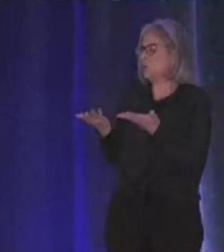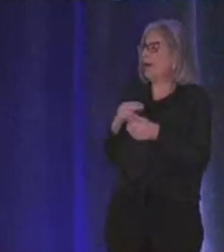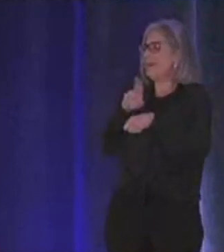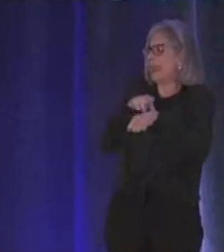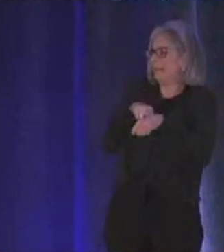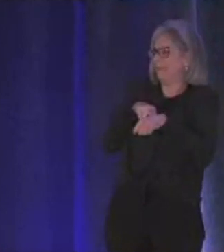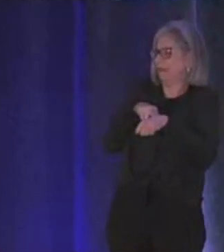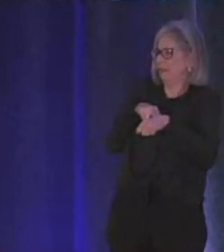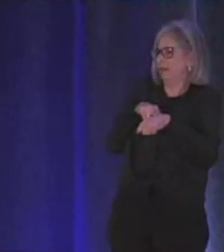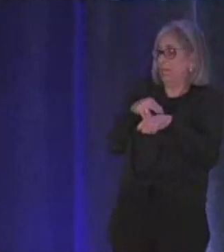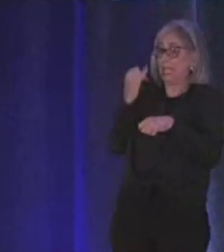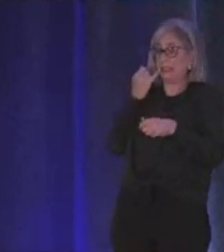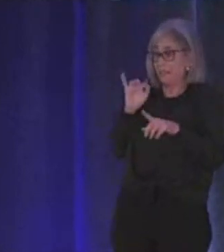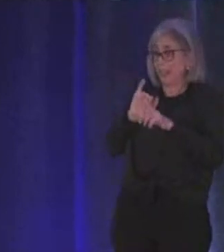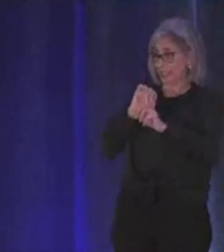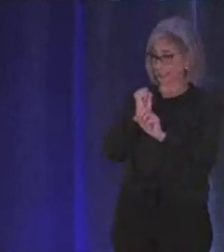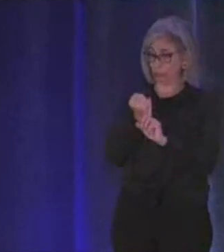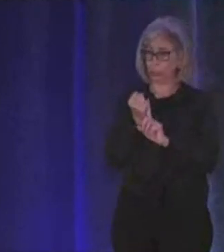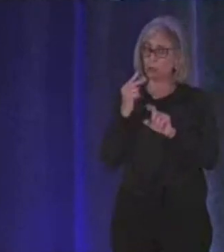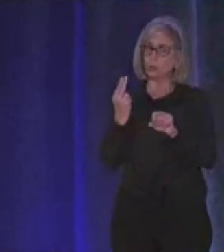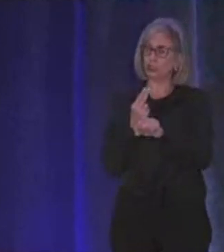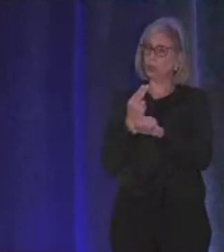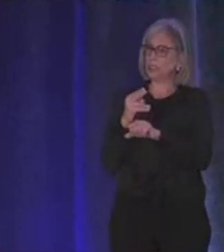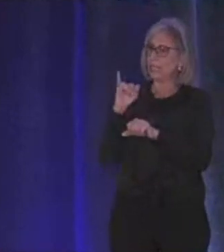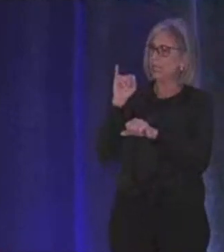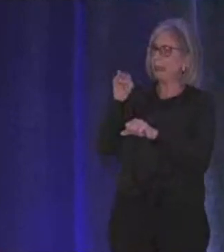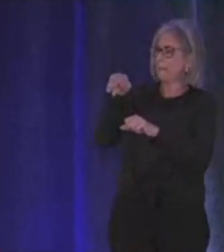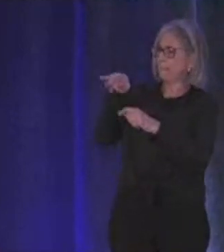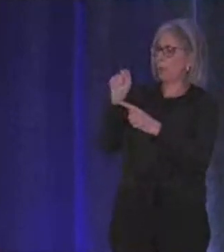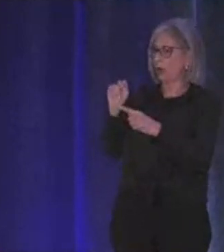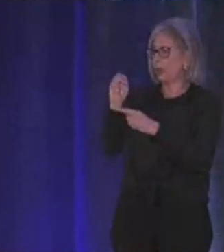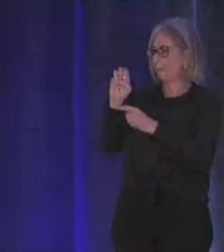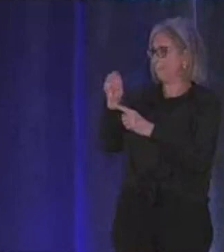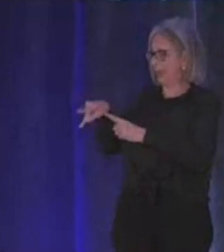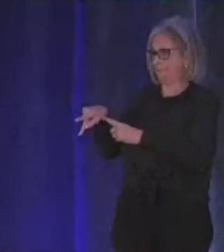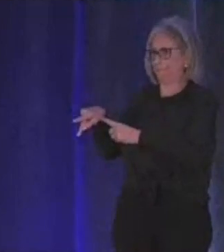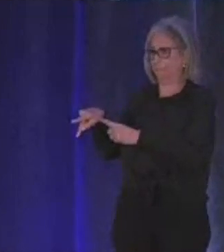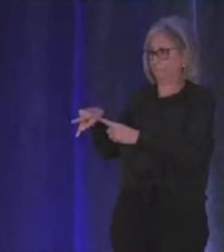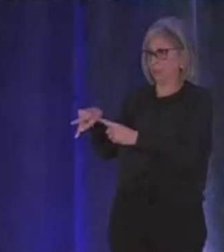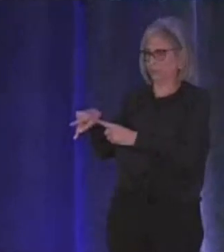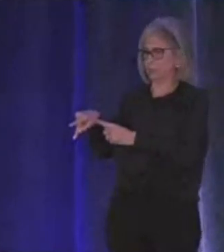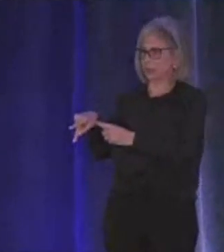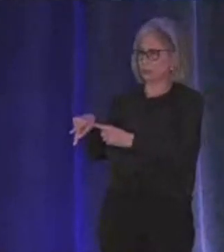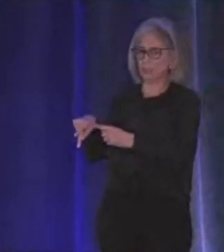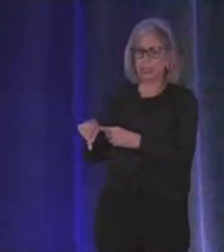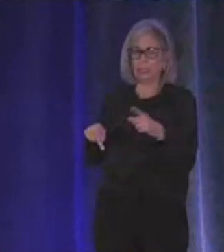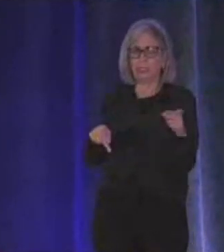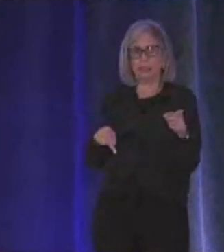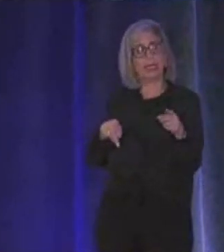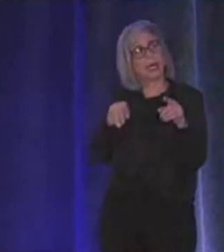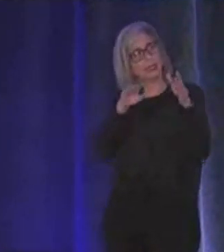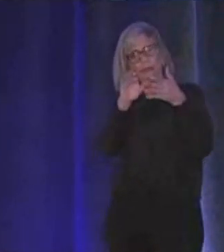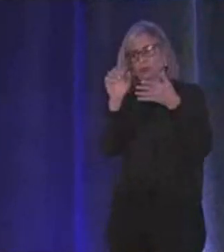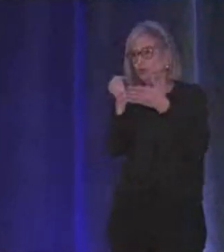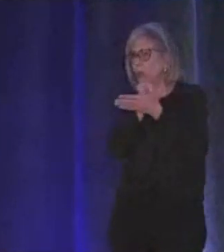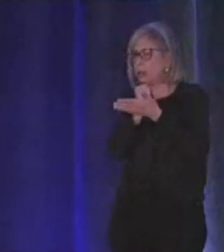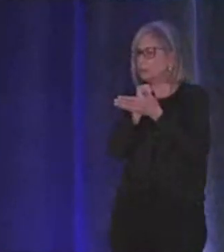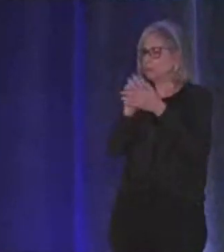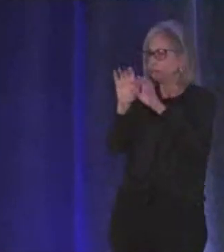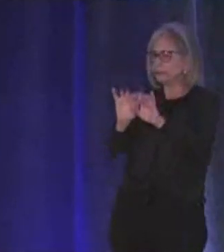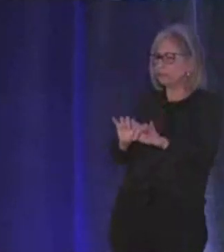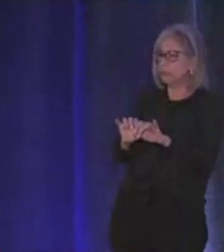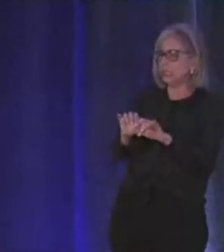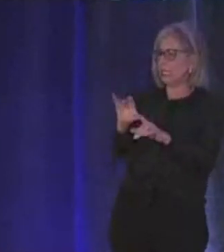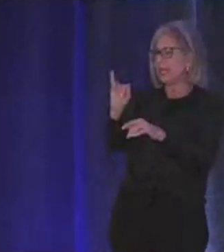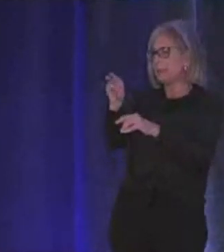And if that is the case, then you can use import map. And as you can see here, we just declare like a script, make the type import